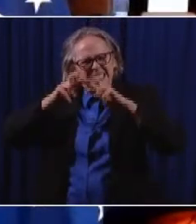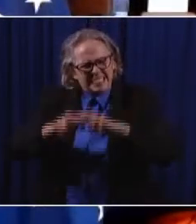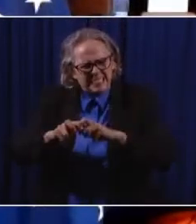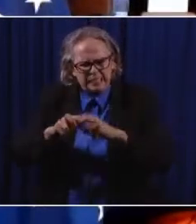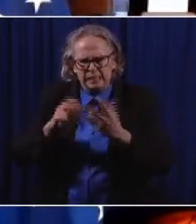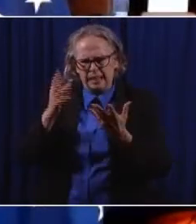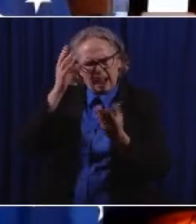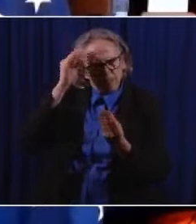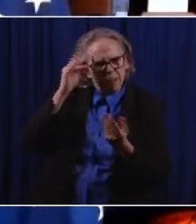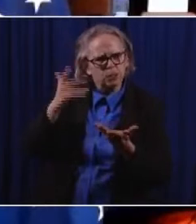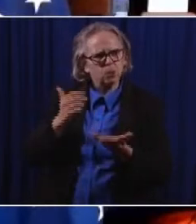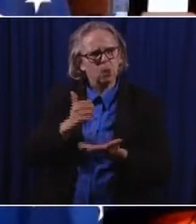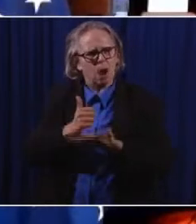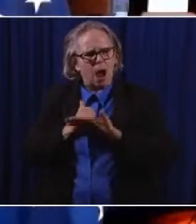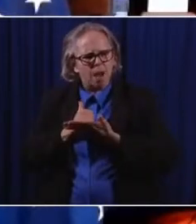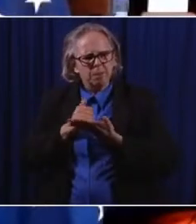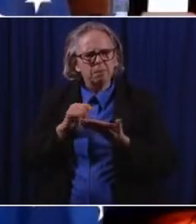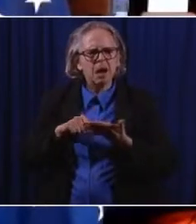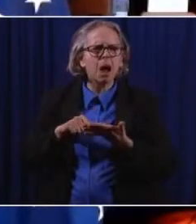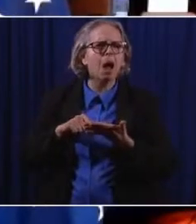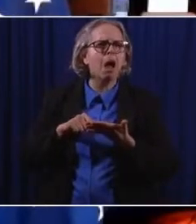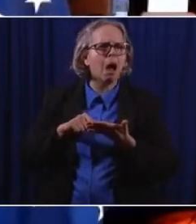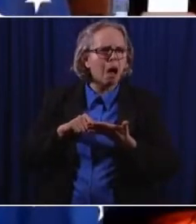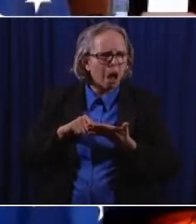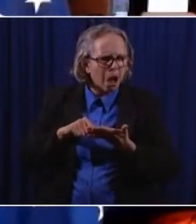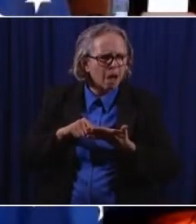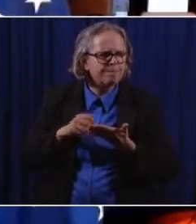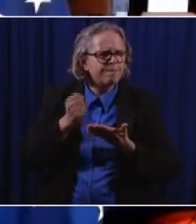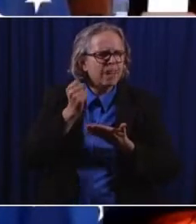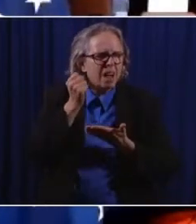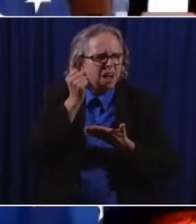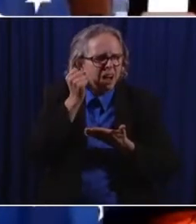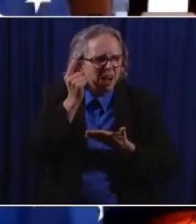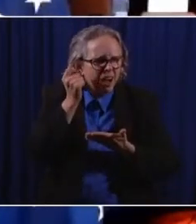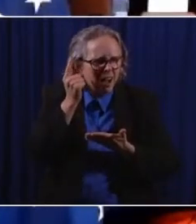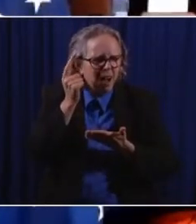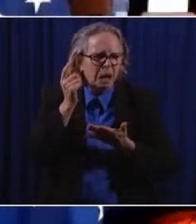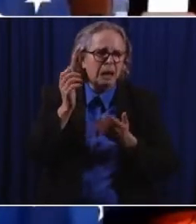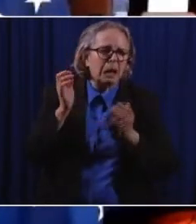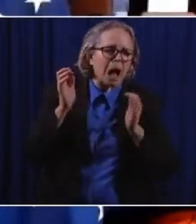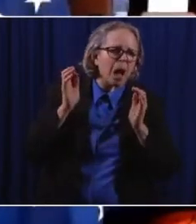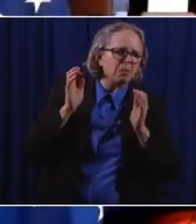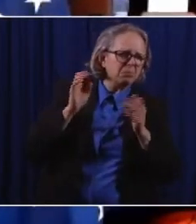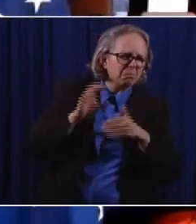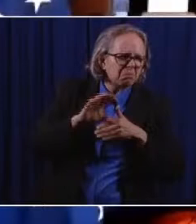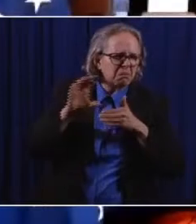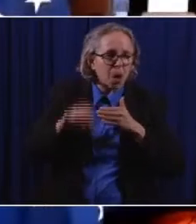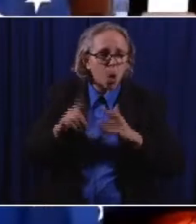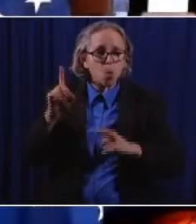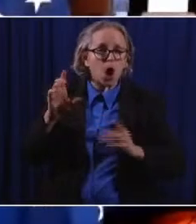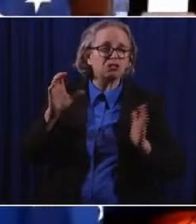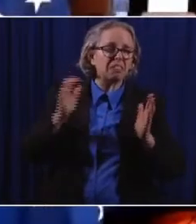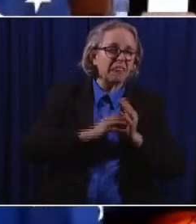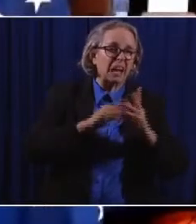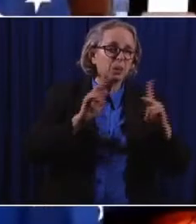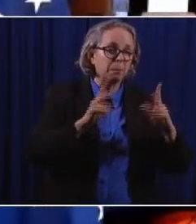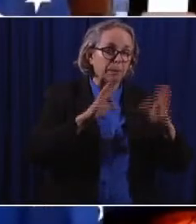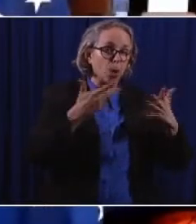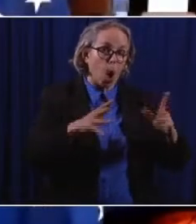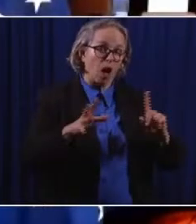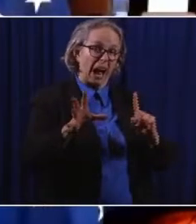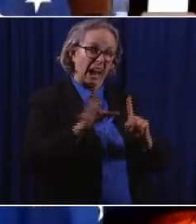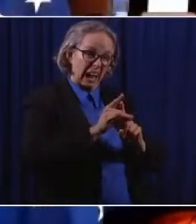could conclude that hundreds of thousands of people have had the virus, that you'd look at that information